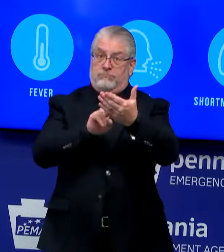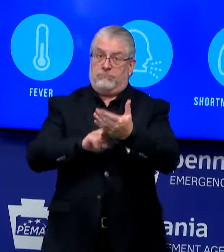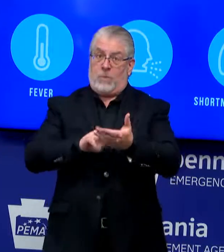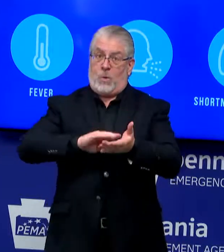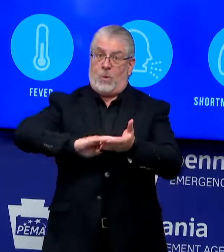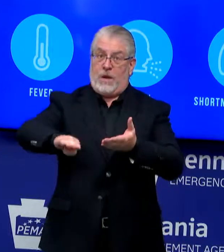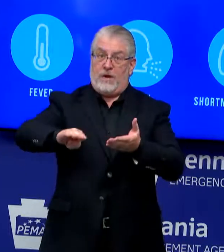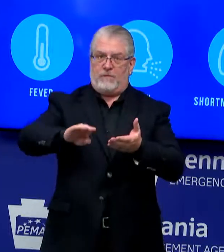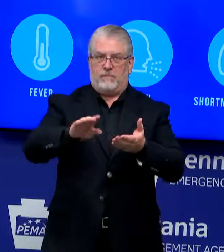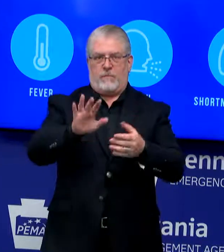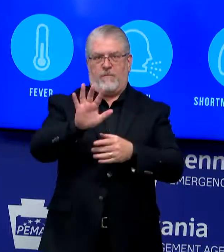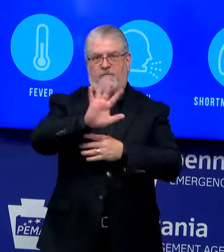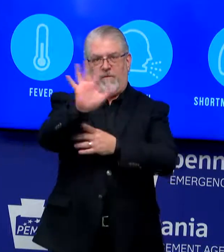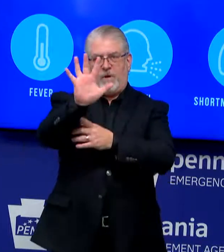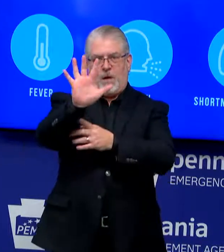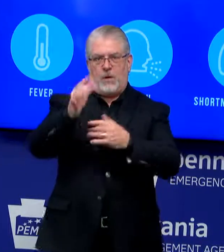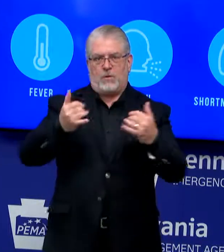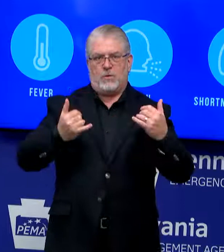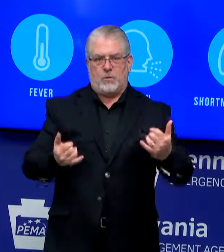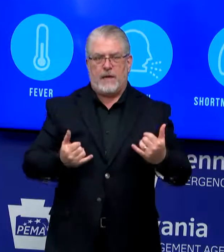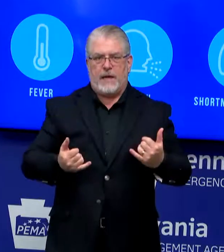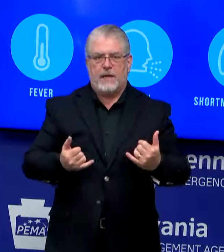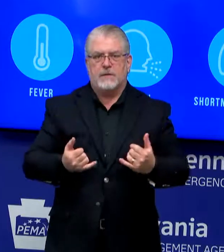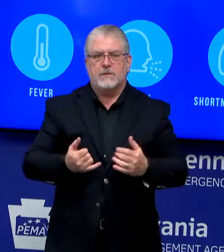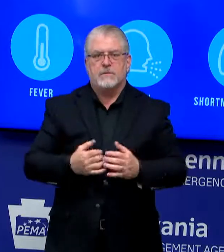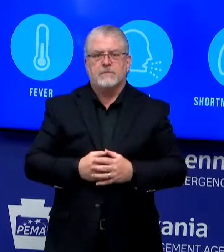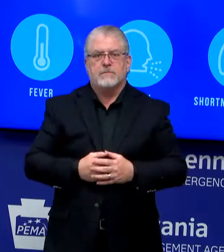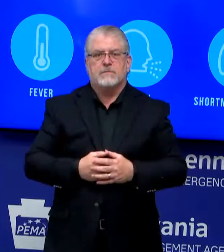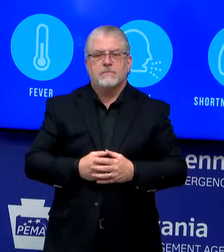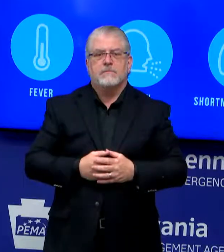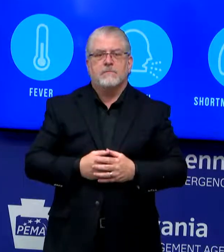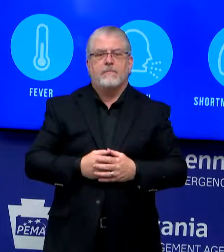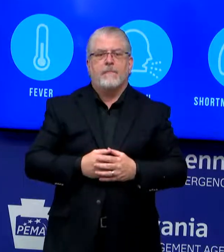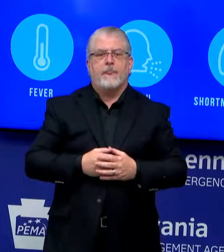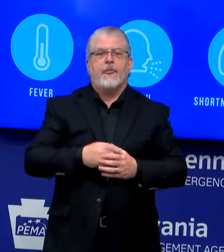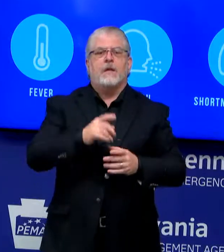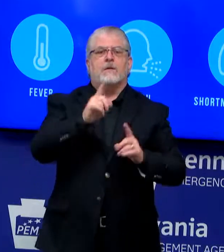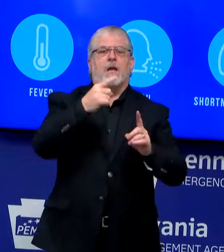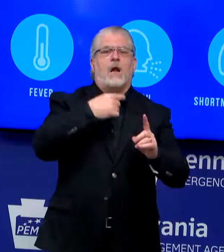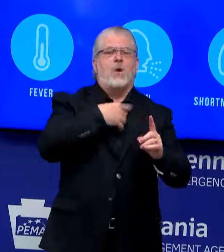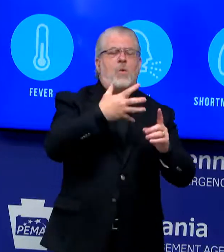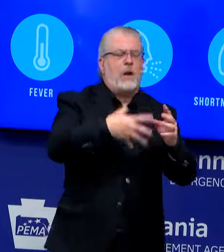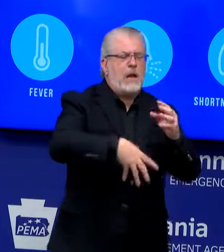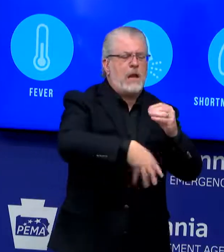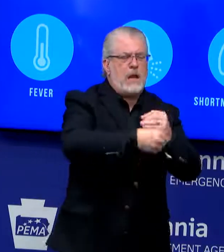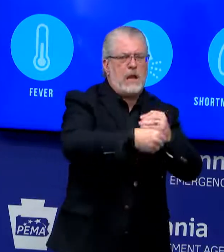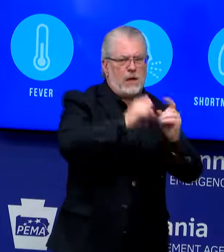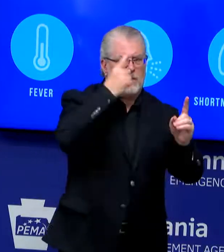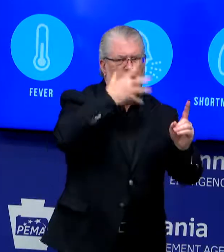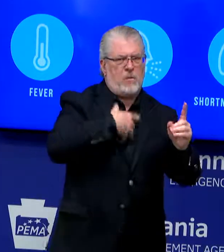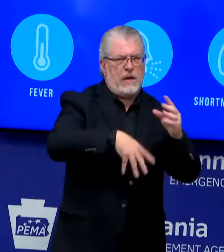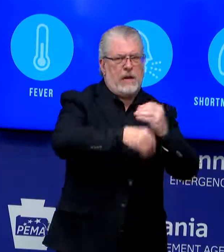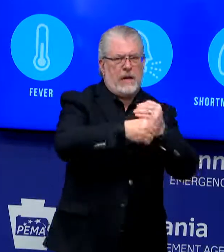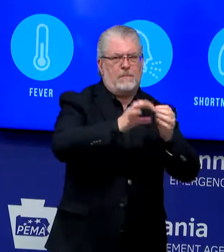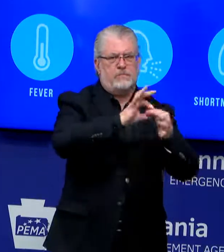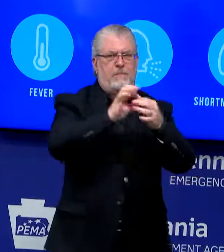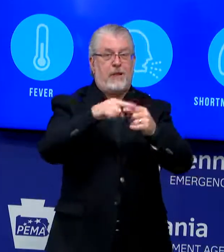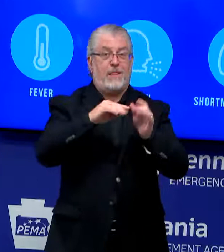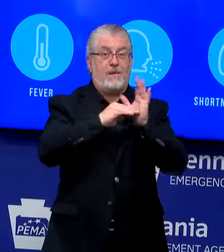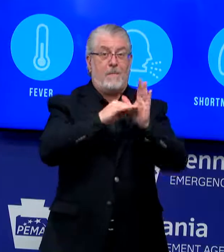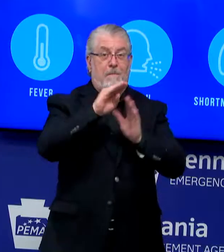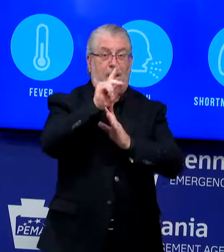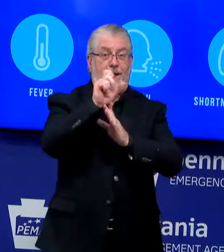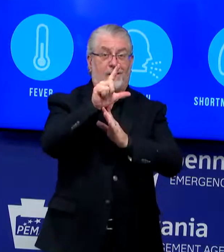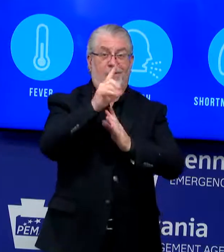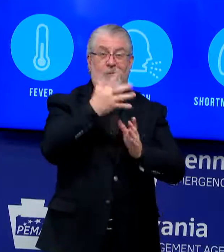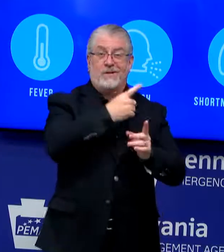questions now on modeling, and the Secretary, I think, has answered absolutely right. There is one answer to the